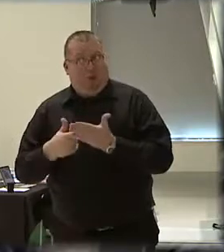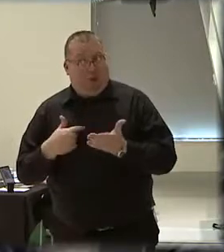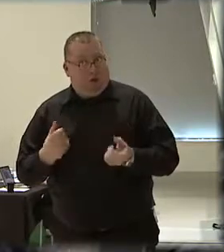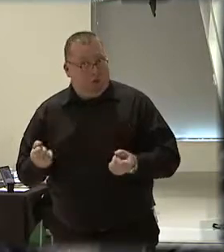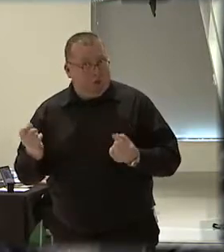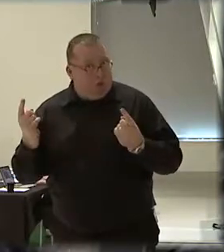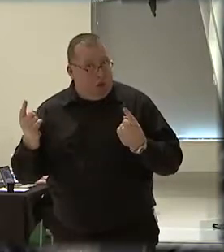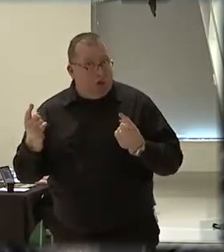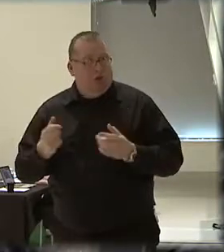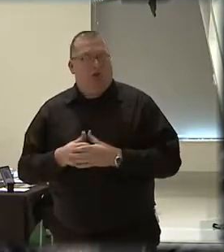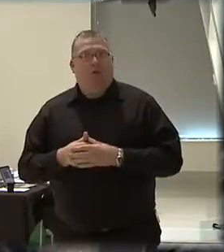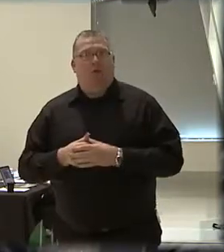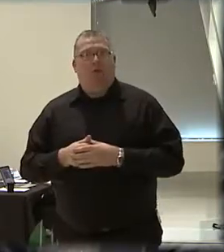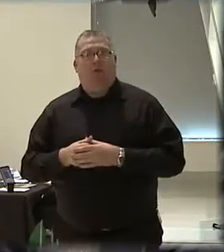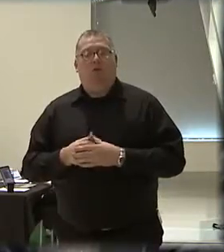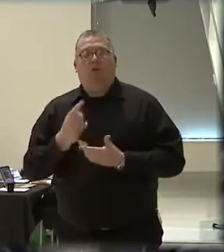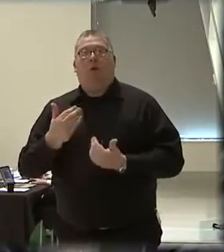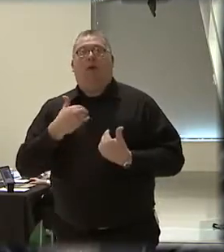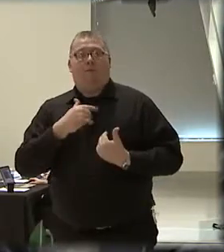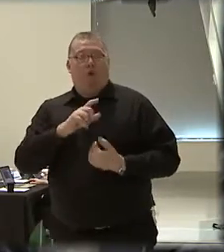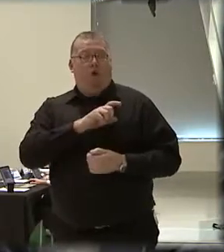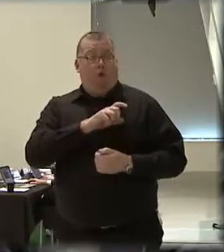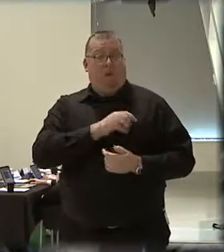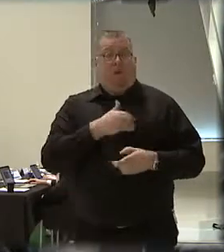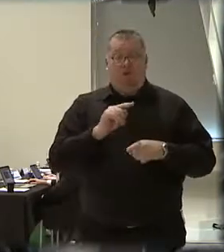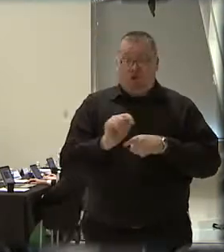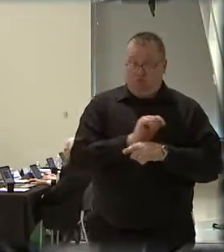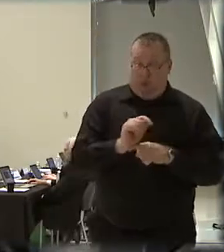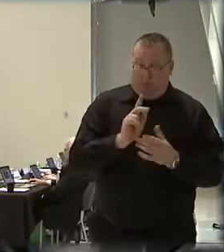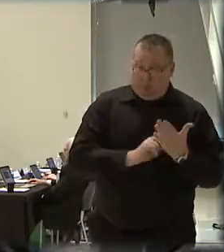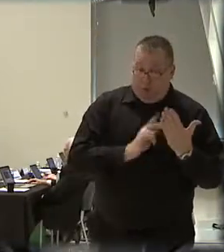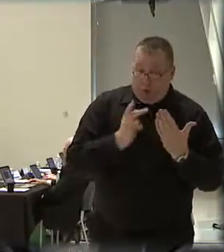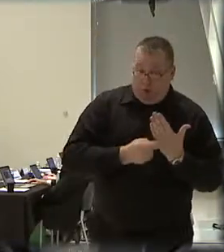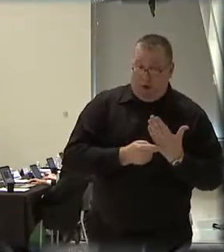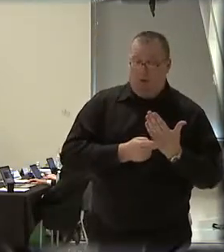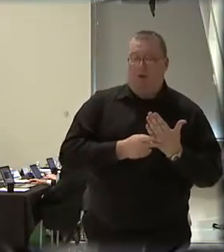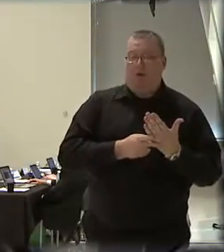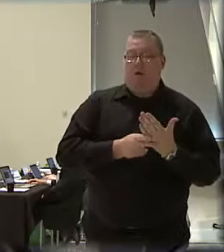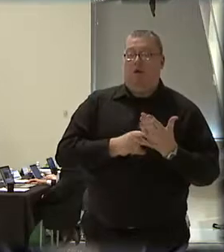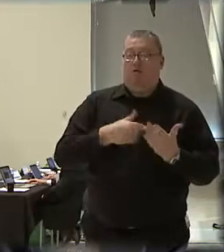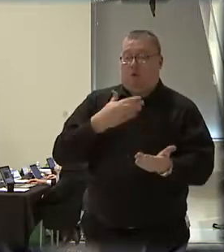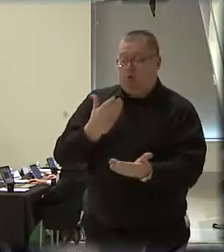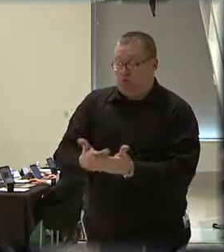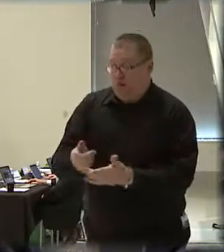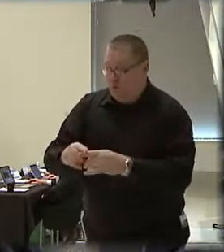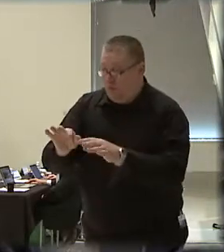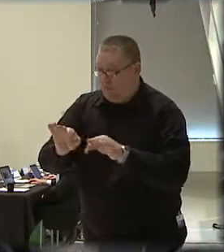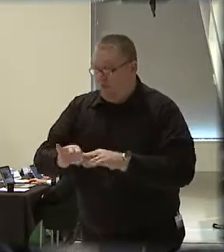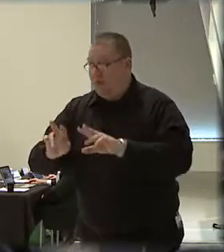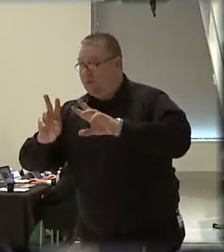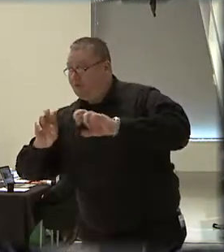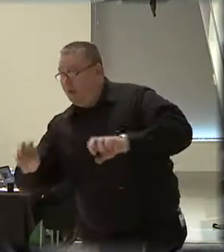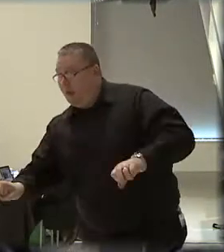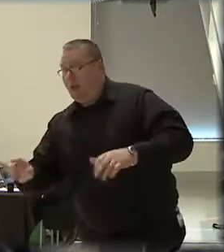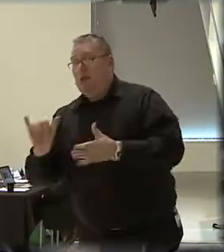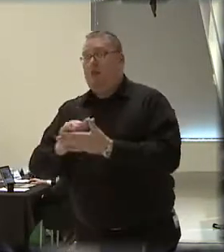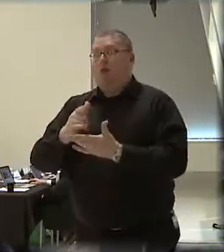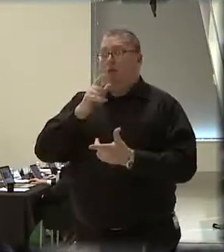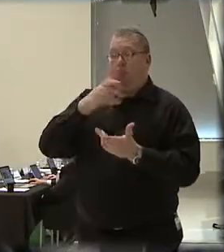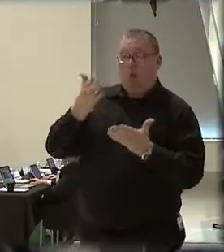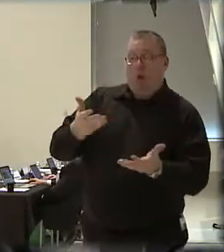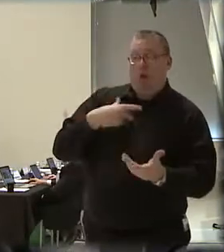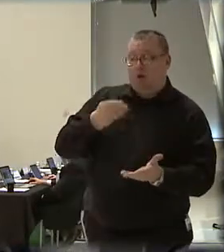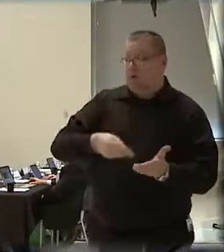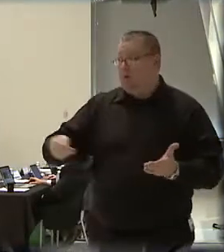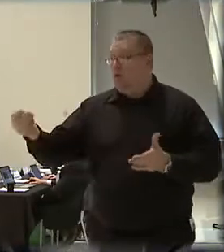have brand new officers who are in a training program, who are riding with field training officers who we tell our personnel, this is who we want you